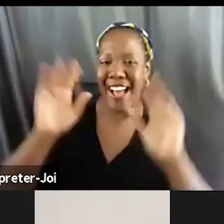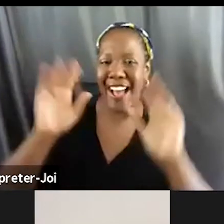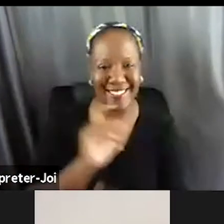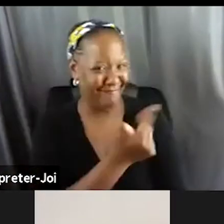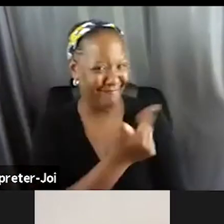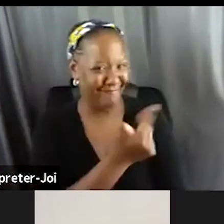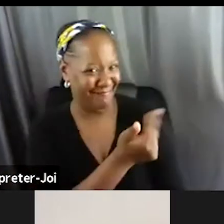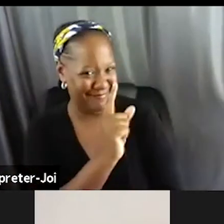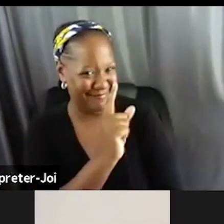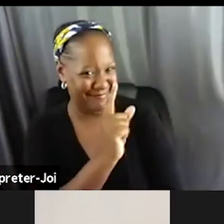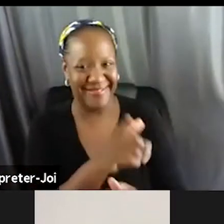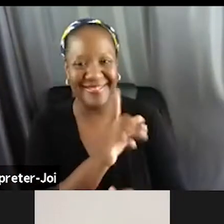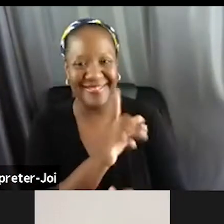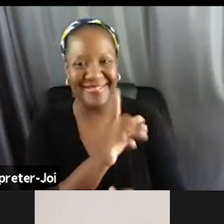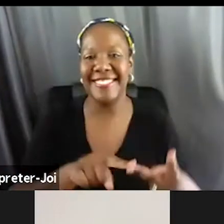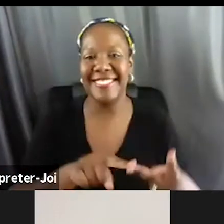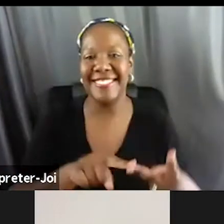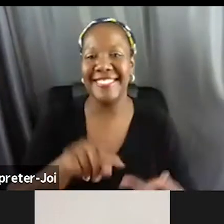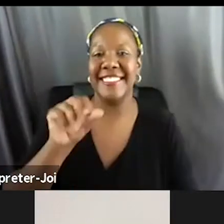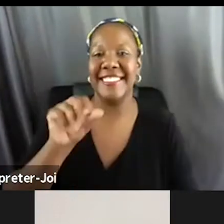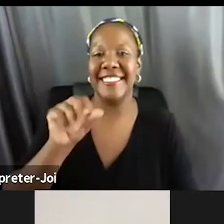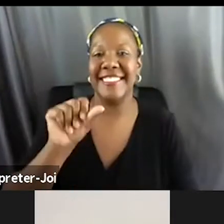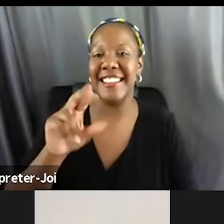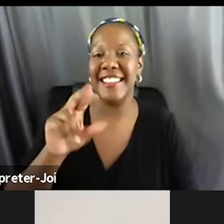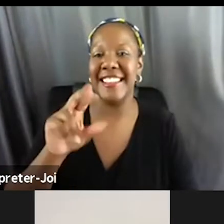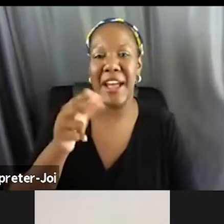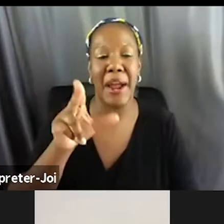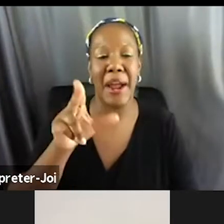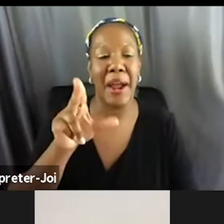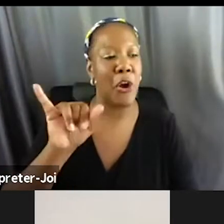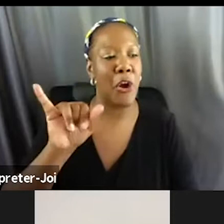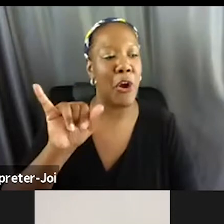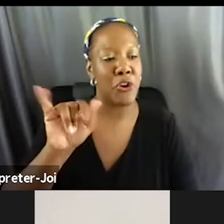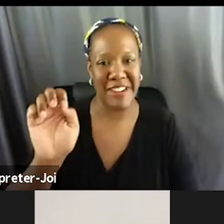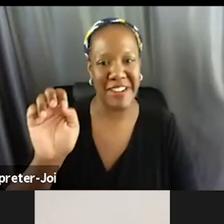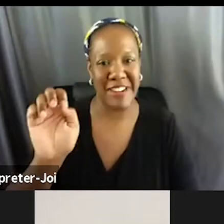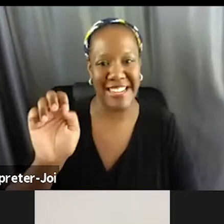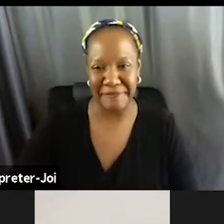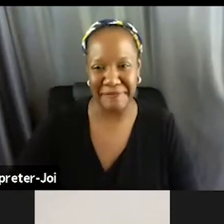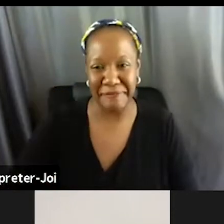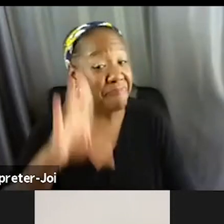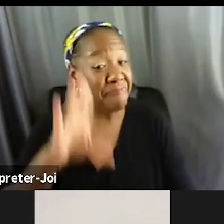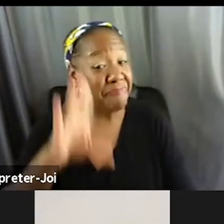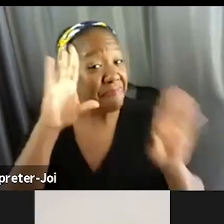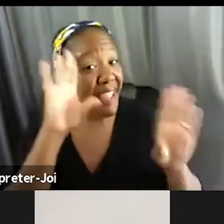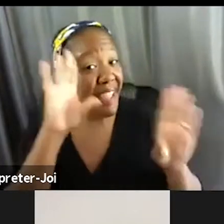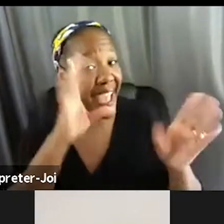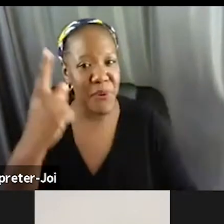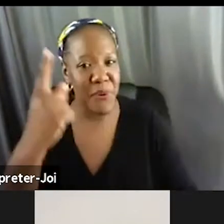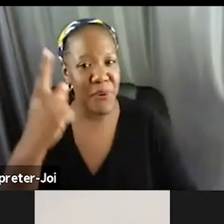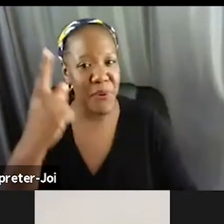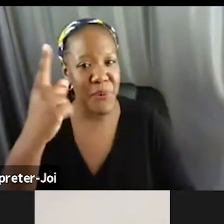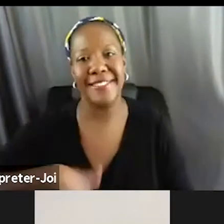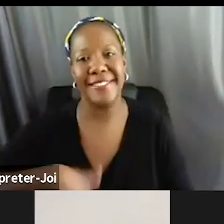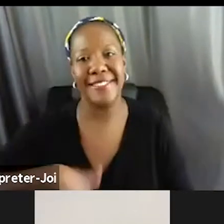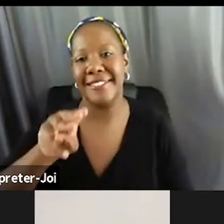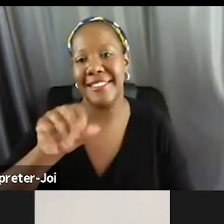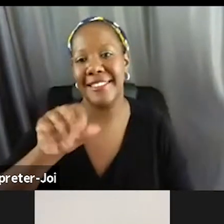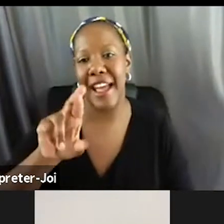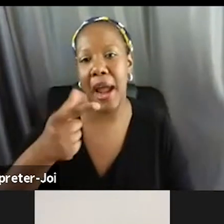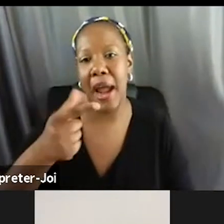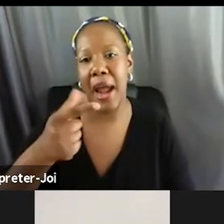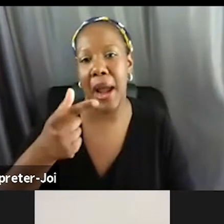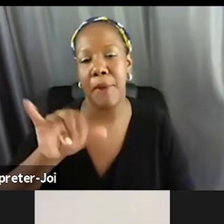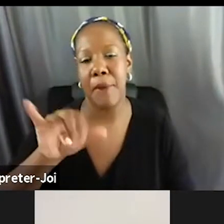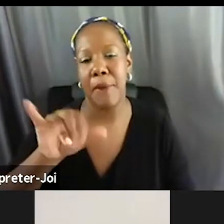Marguerite, why don't you go next? Okay. Hi, everyone. My name is Marguerite Woods,